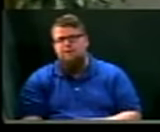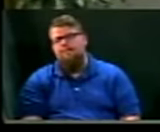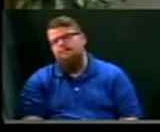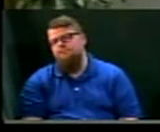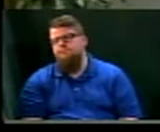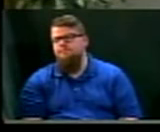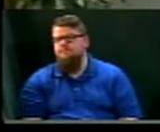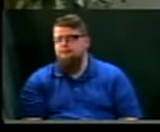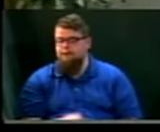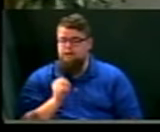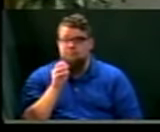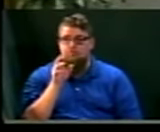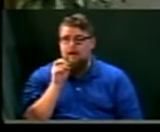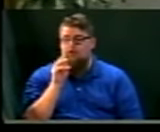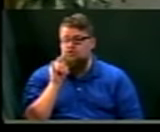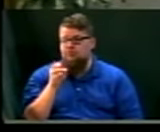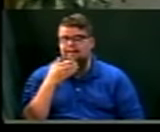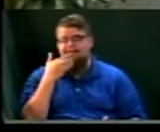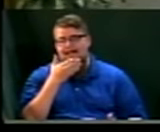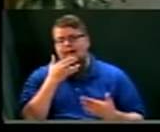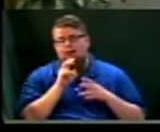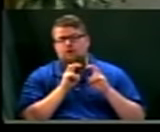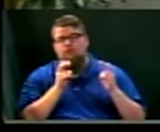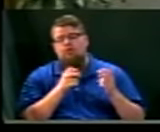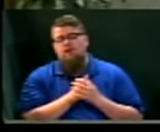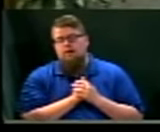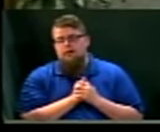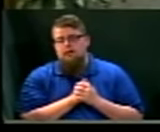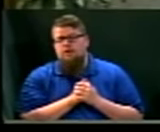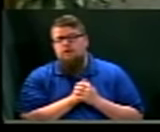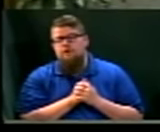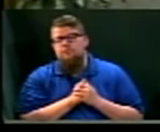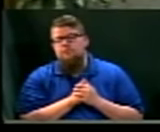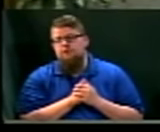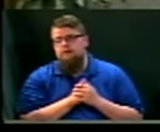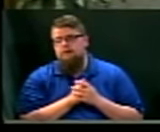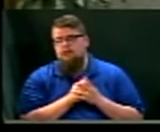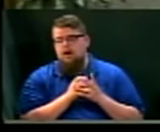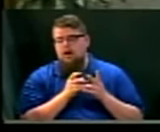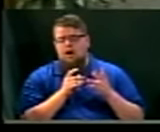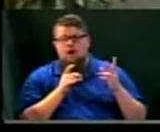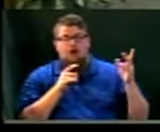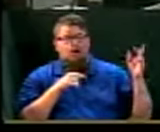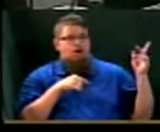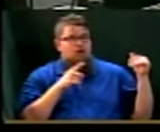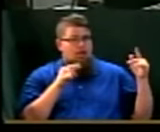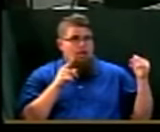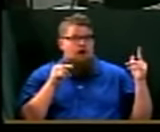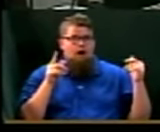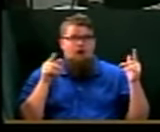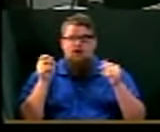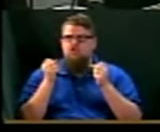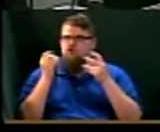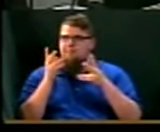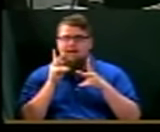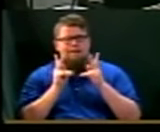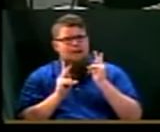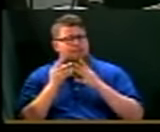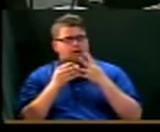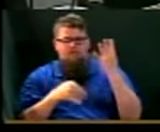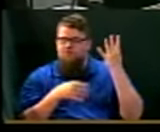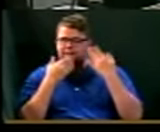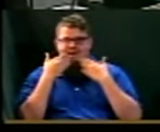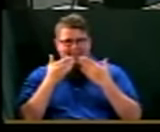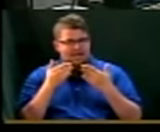Ms. Roundtree. Thank you, Madam Chair. There are too many people for me to thank, but I would be